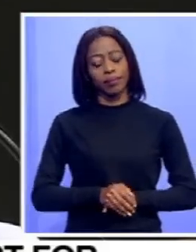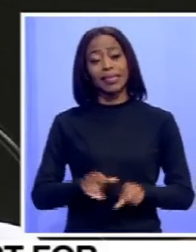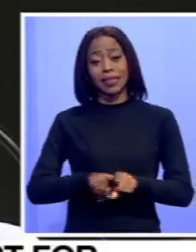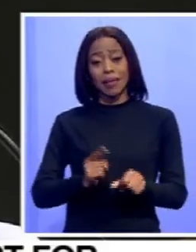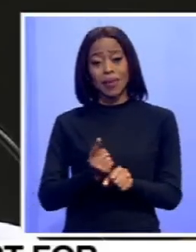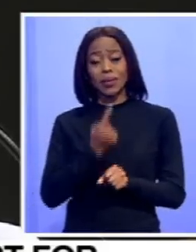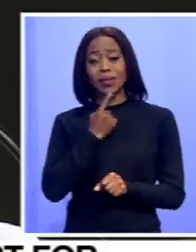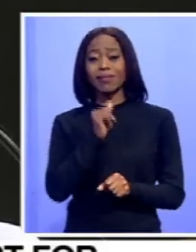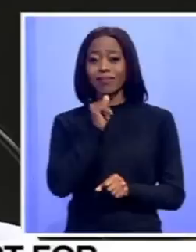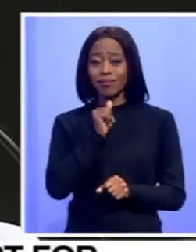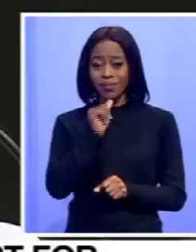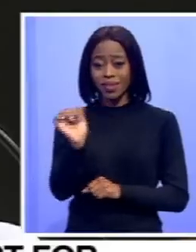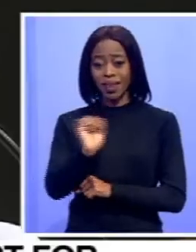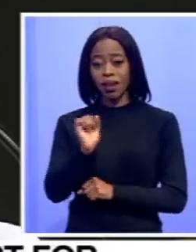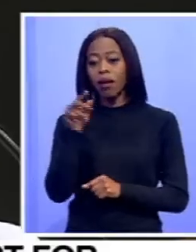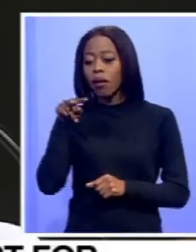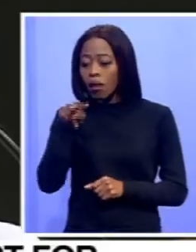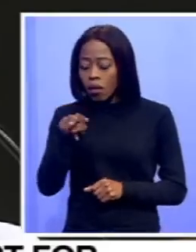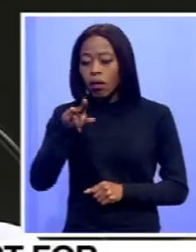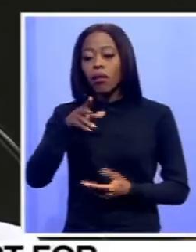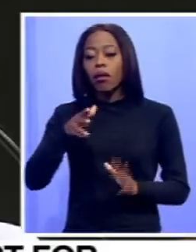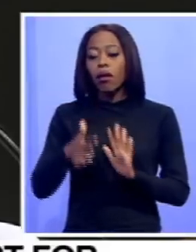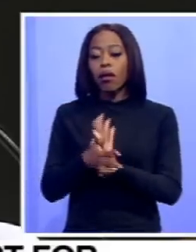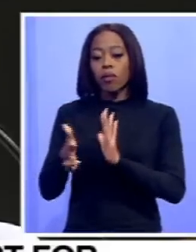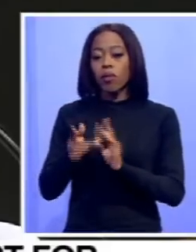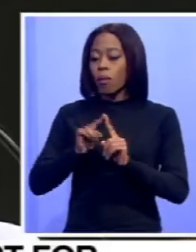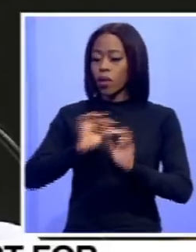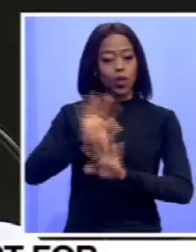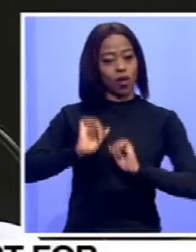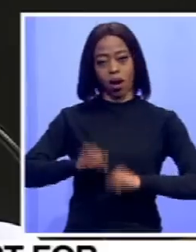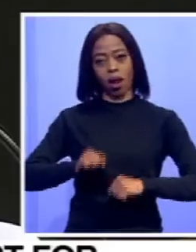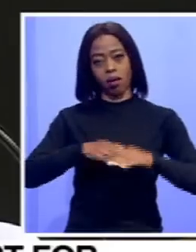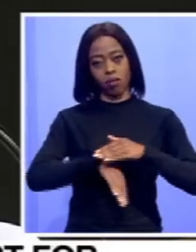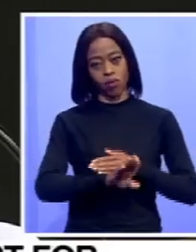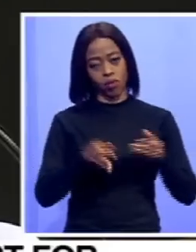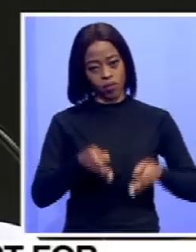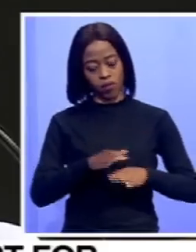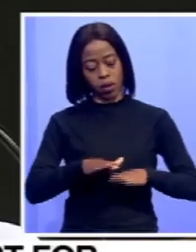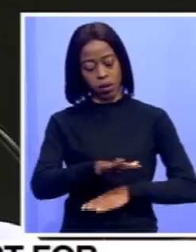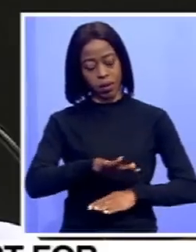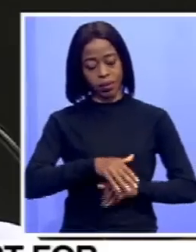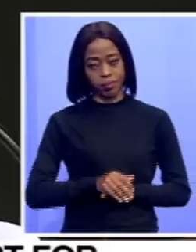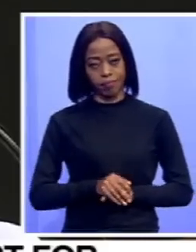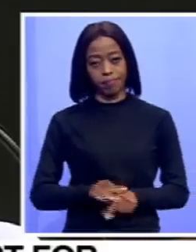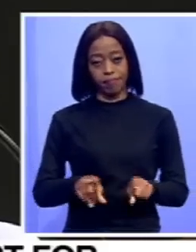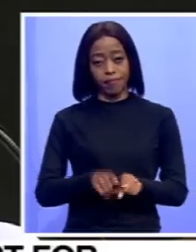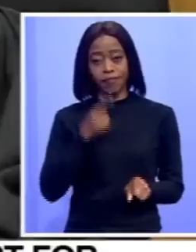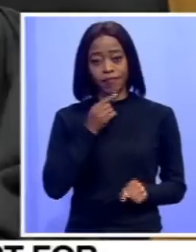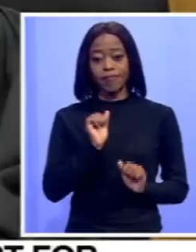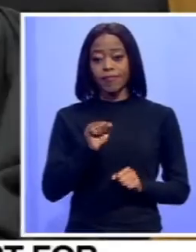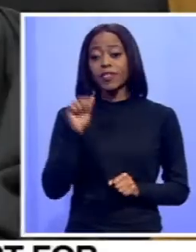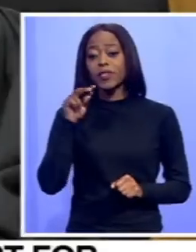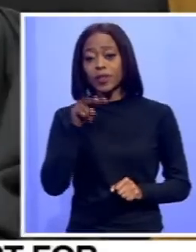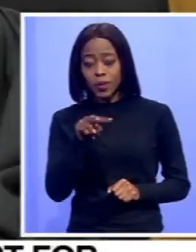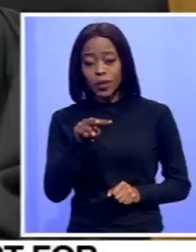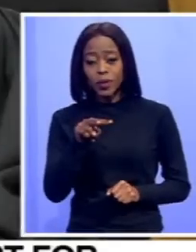if the vehicle had a visible permit, he would not have allowed it to enter the cemetery. Sub 29. He claimed to have seen a general practitioner